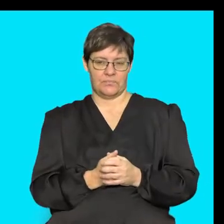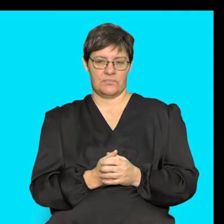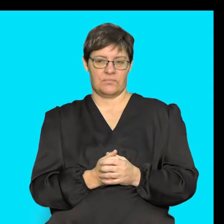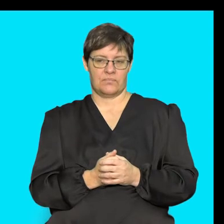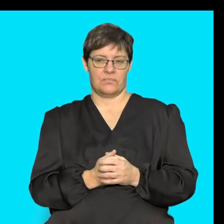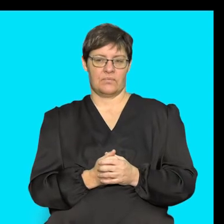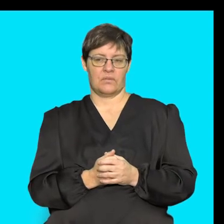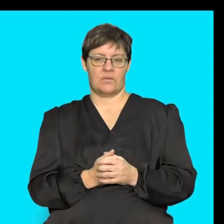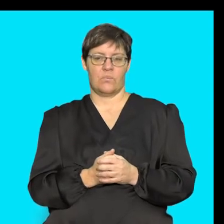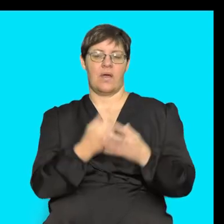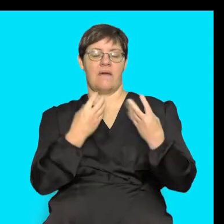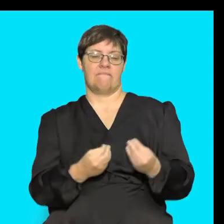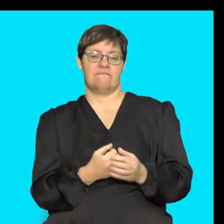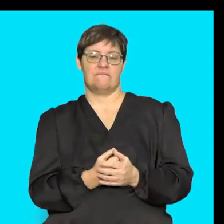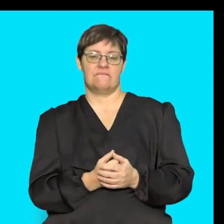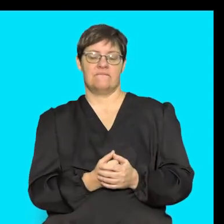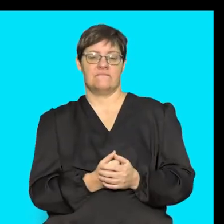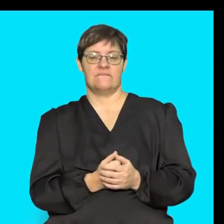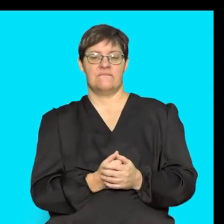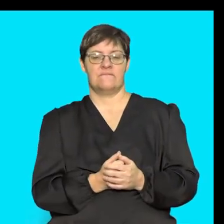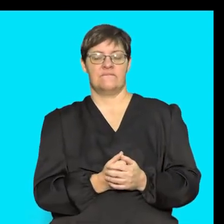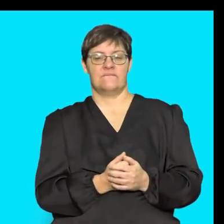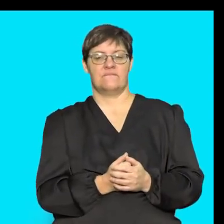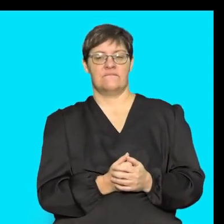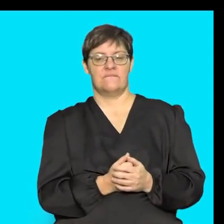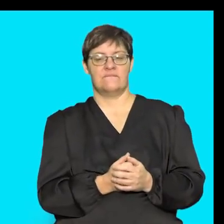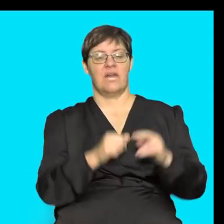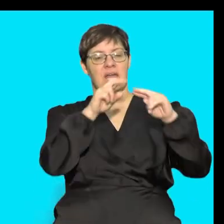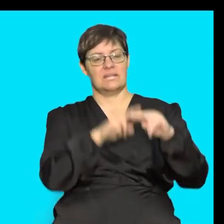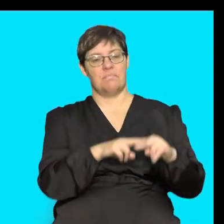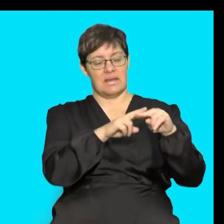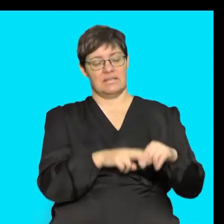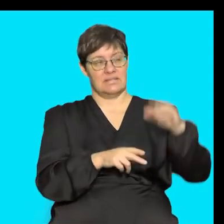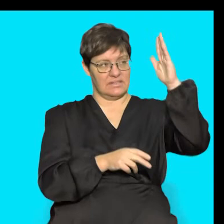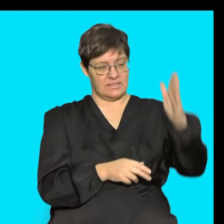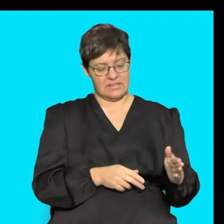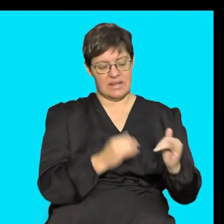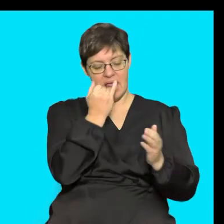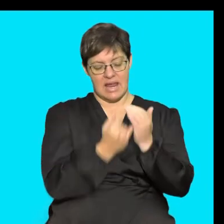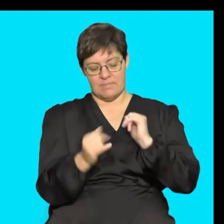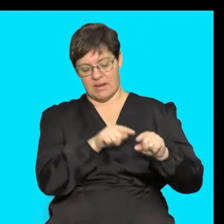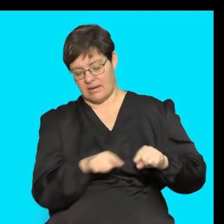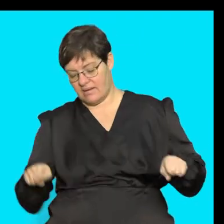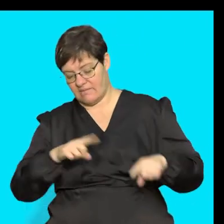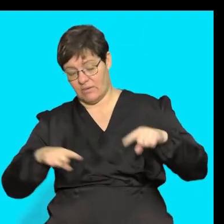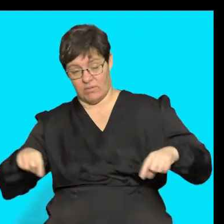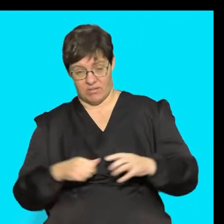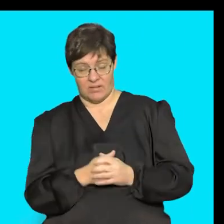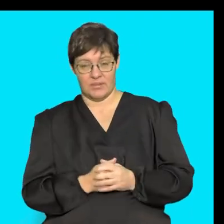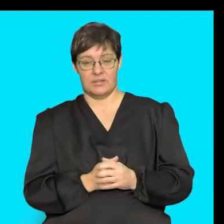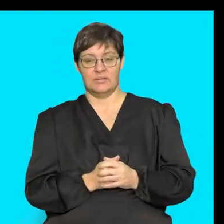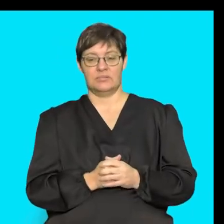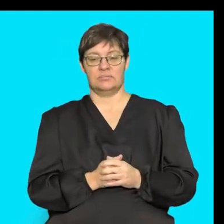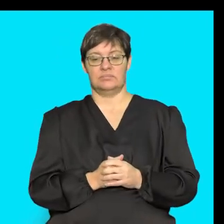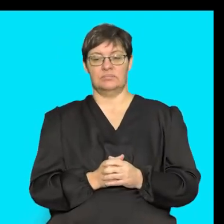So we have our dependent variables there, our independent there, okay,